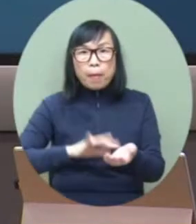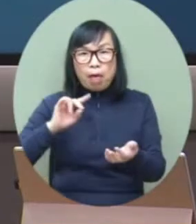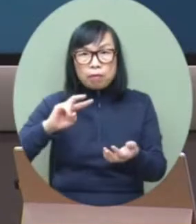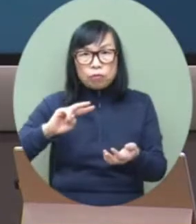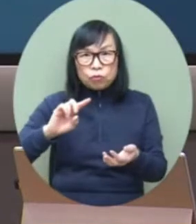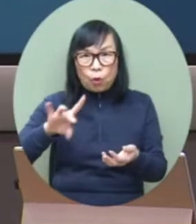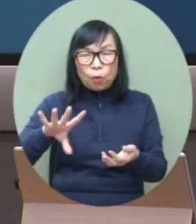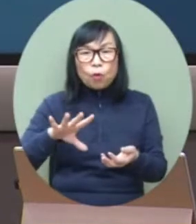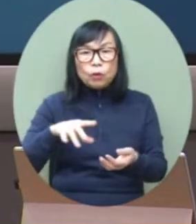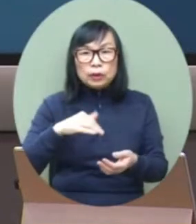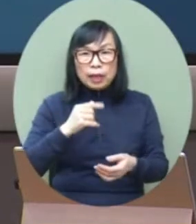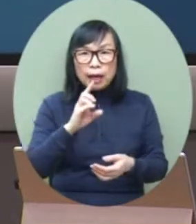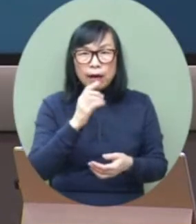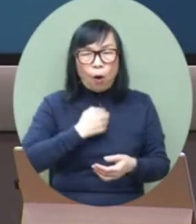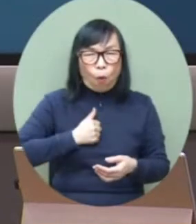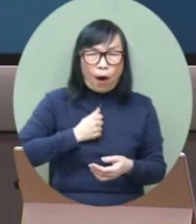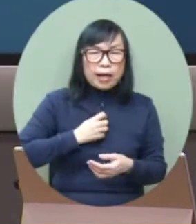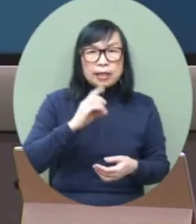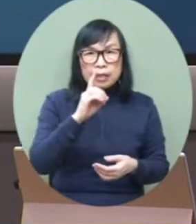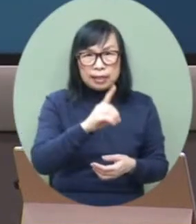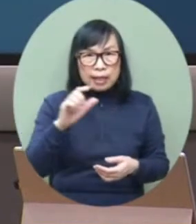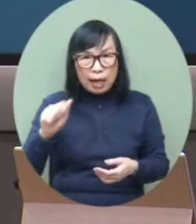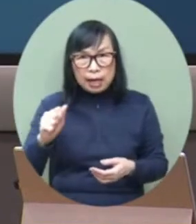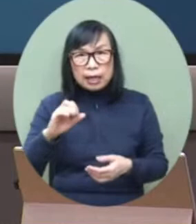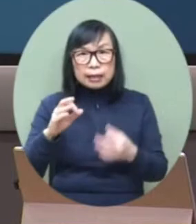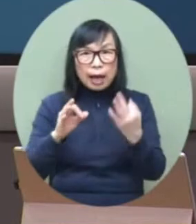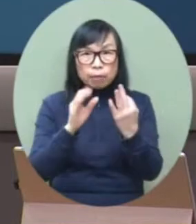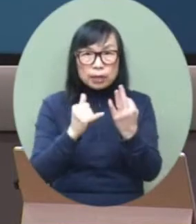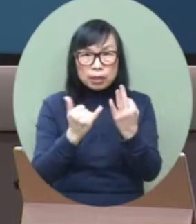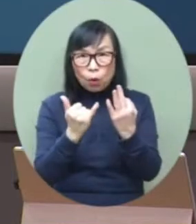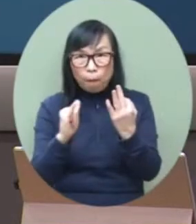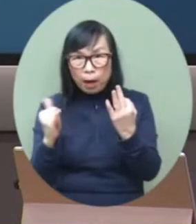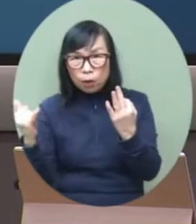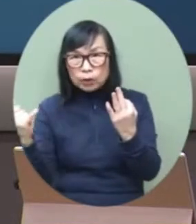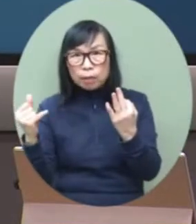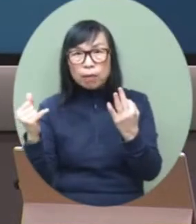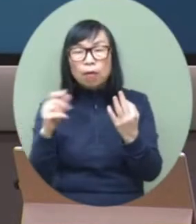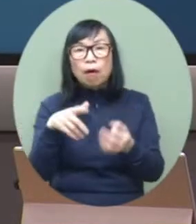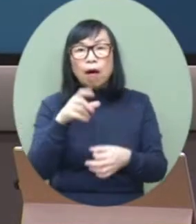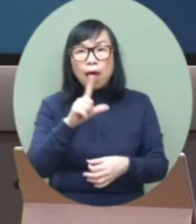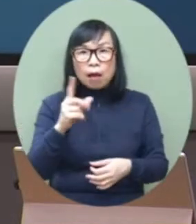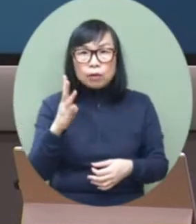carries L452R, suspected to be Delta,